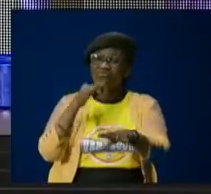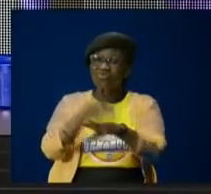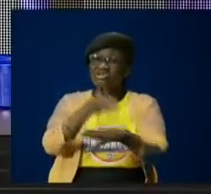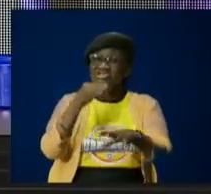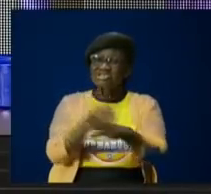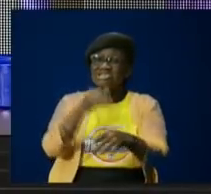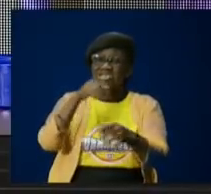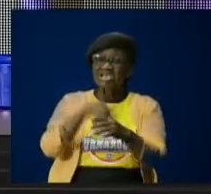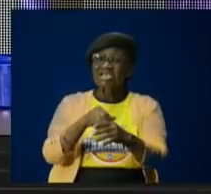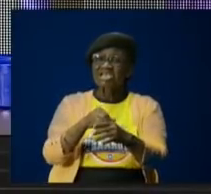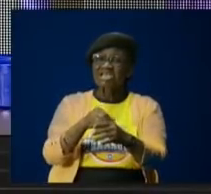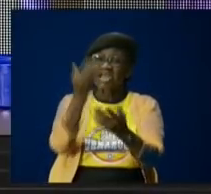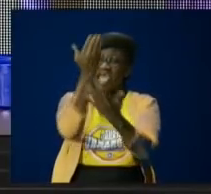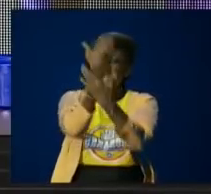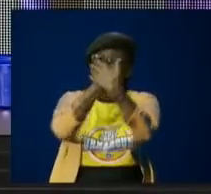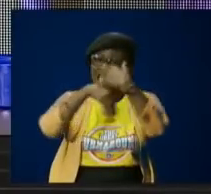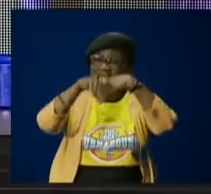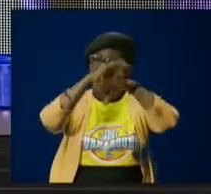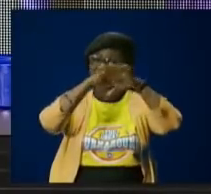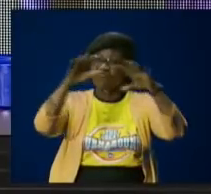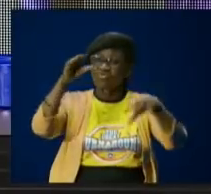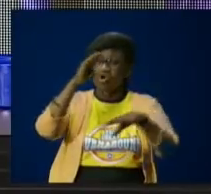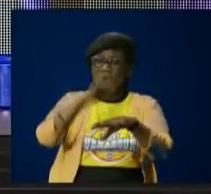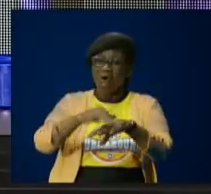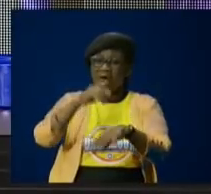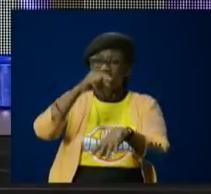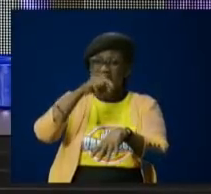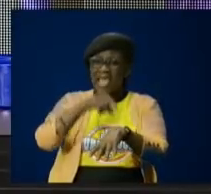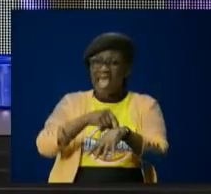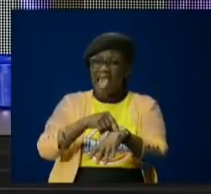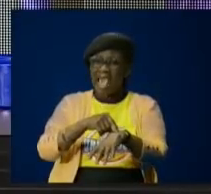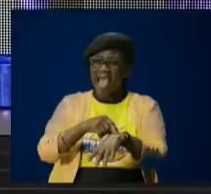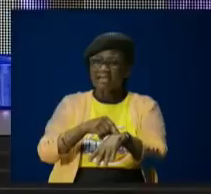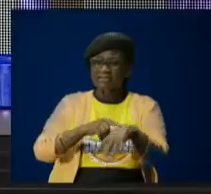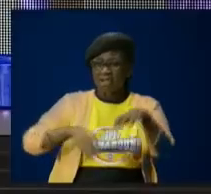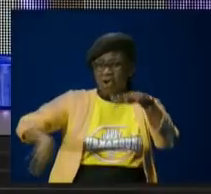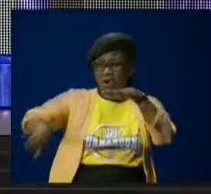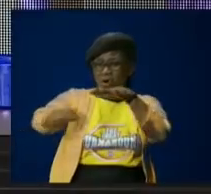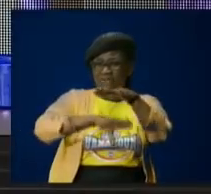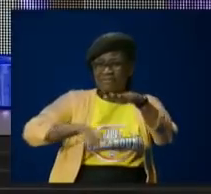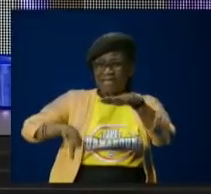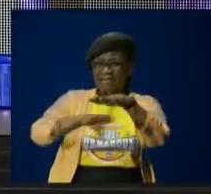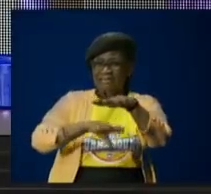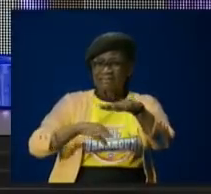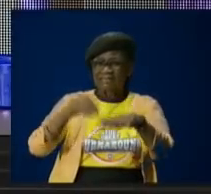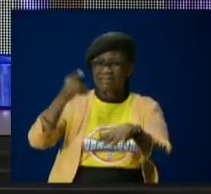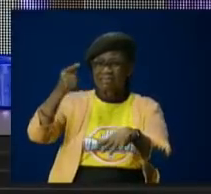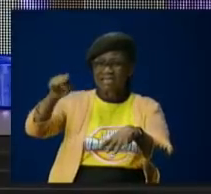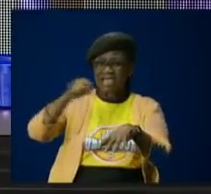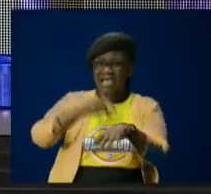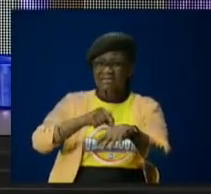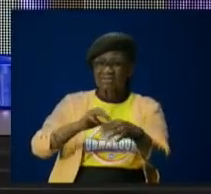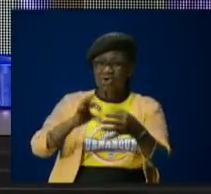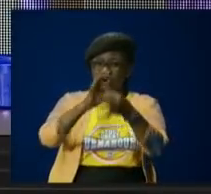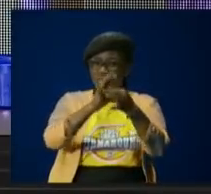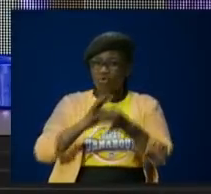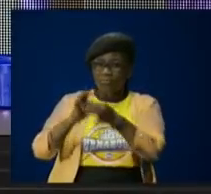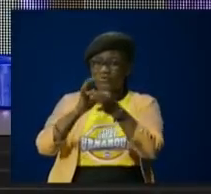heaven, on earth, underneath the earth, cooperating with